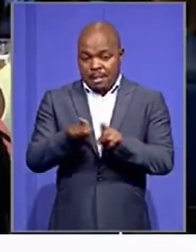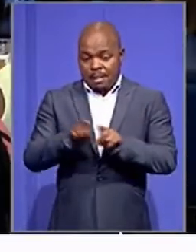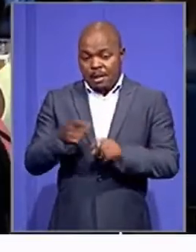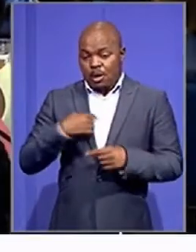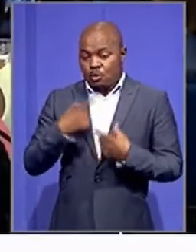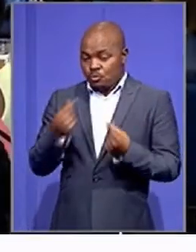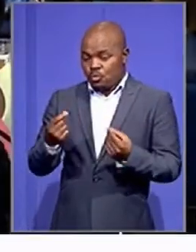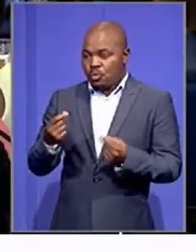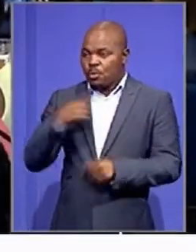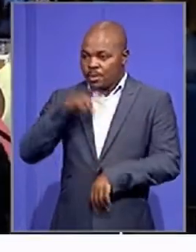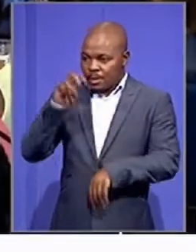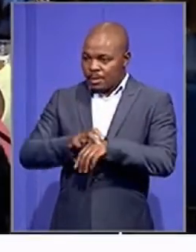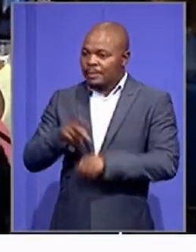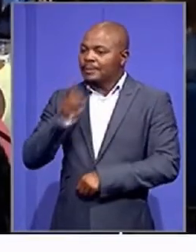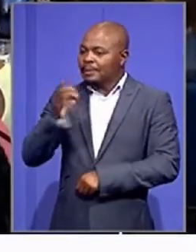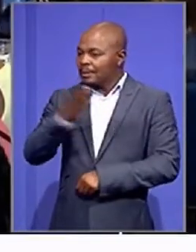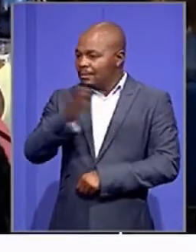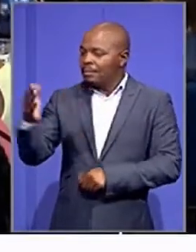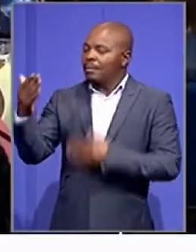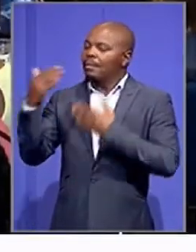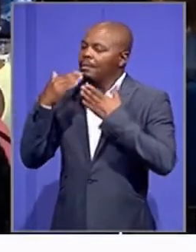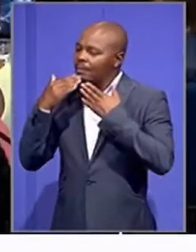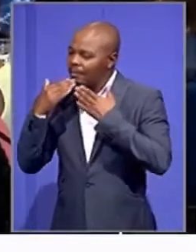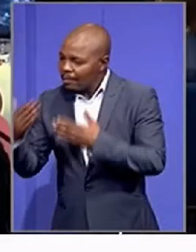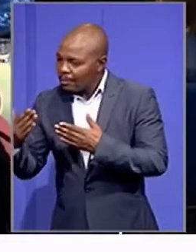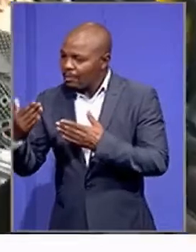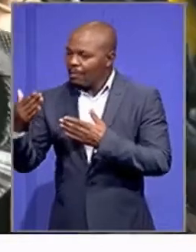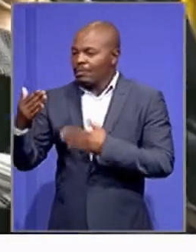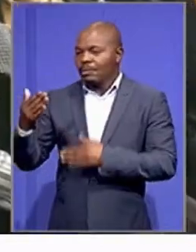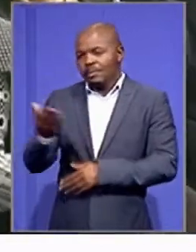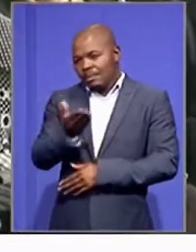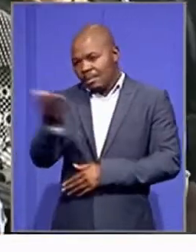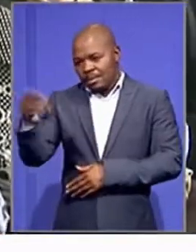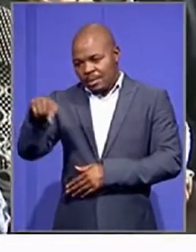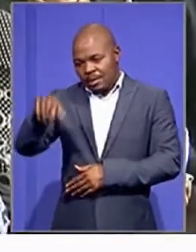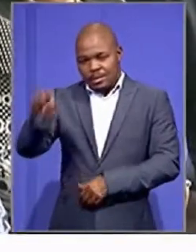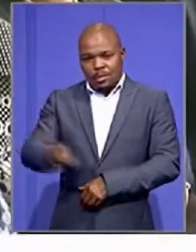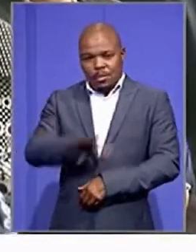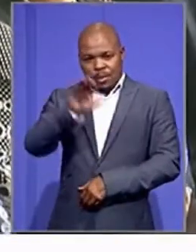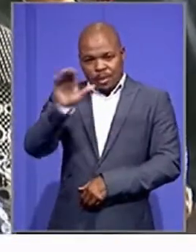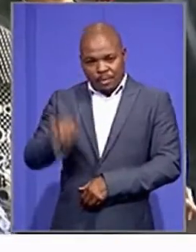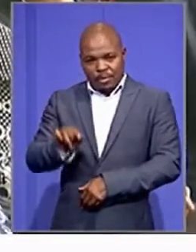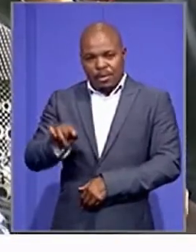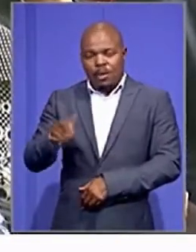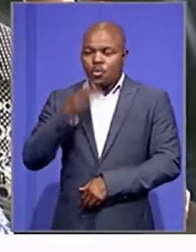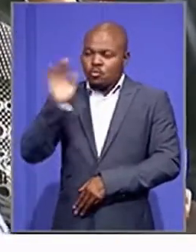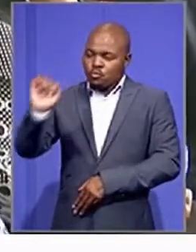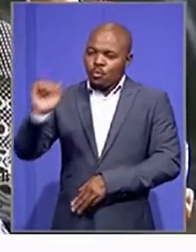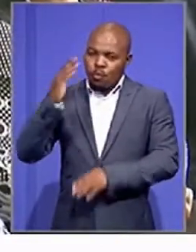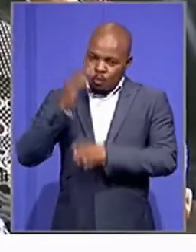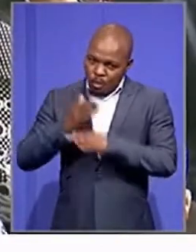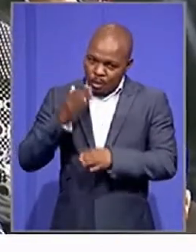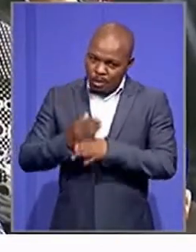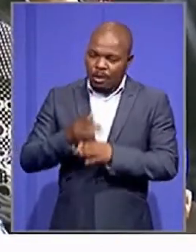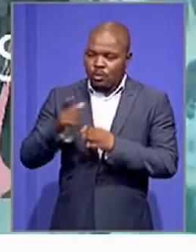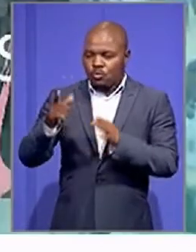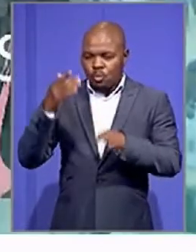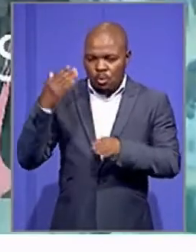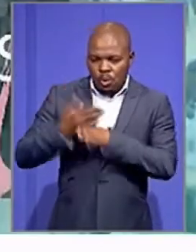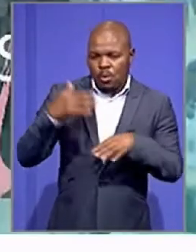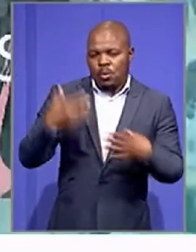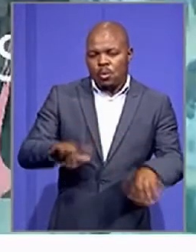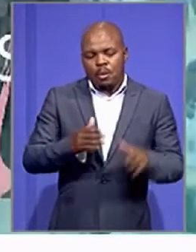want to thank our teachers in the entire country for the work that they continue doing to prepare our